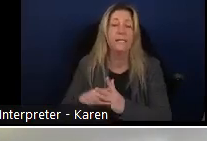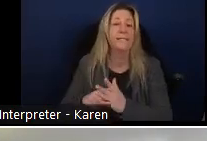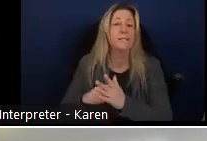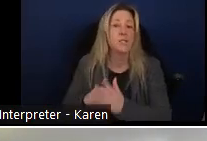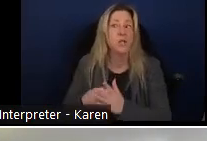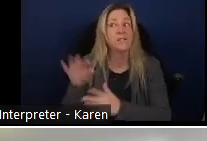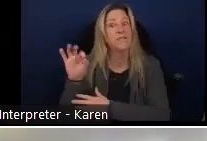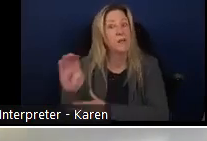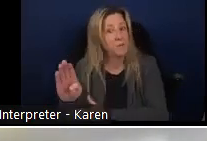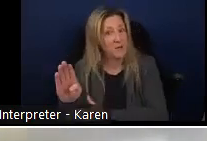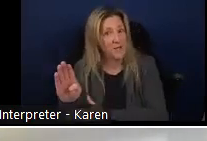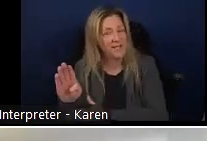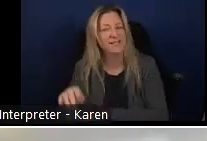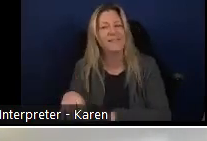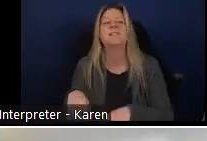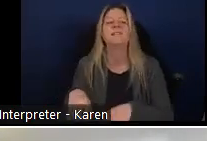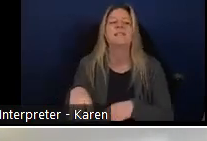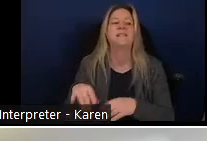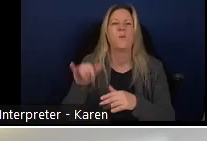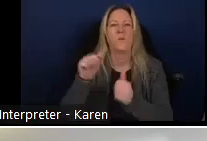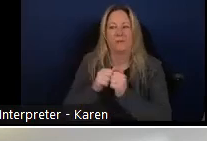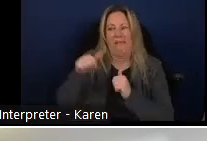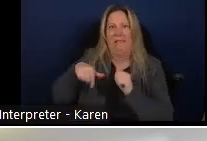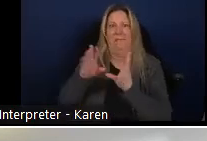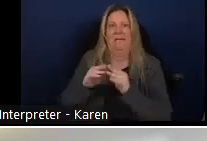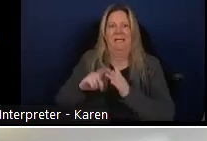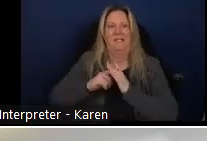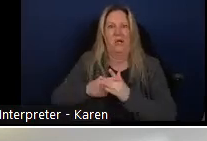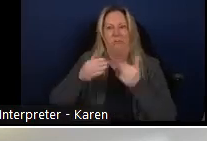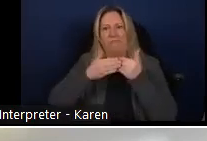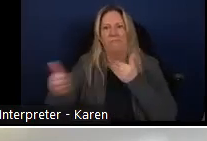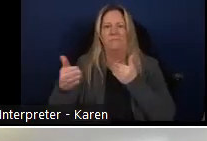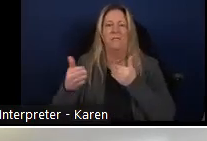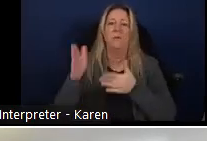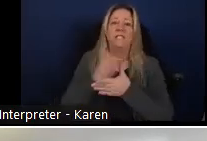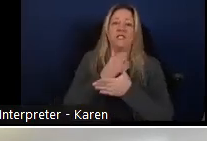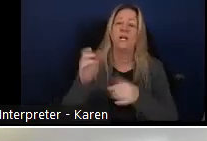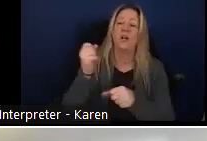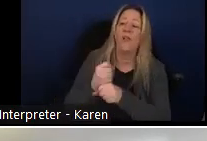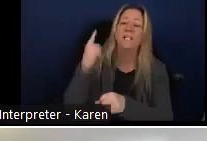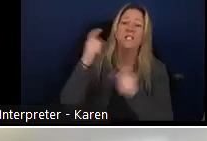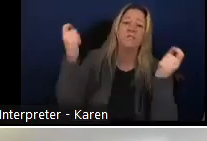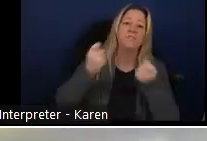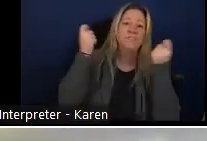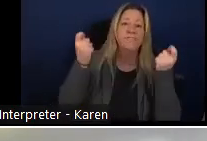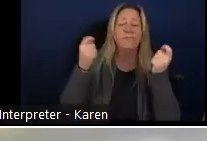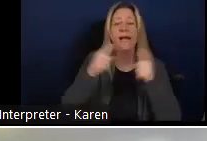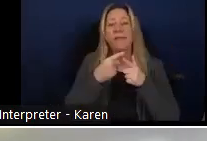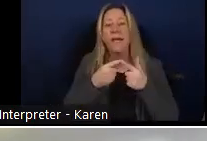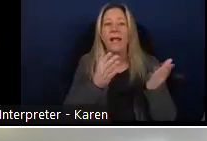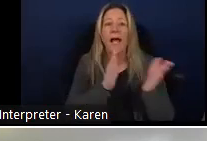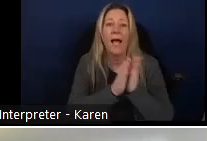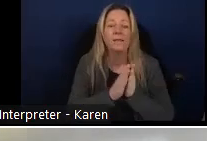February with this meeting, where we share accomplishments from the previous year and look to you all for feedback on our upcoming